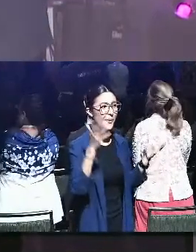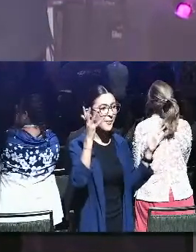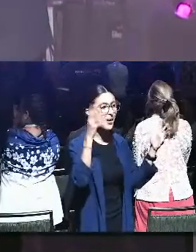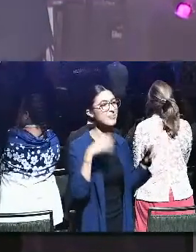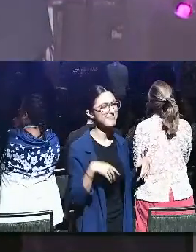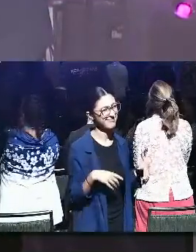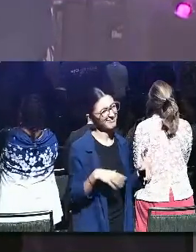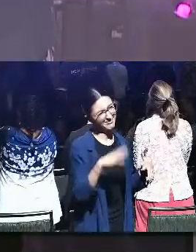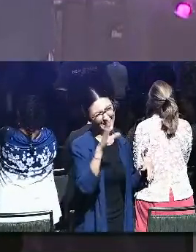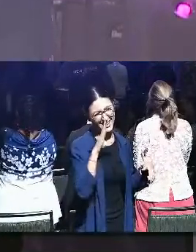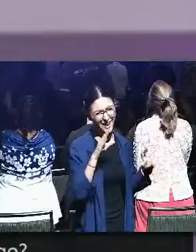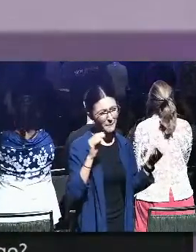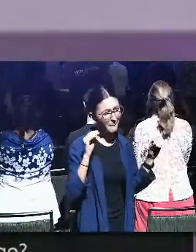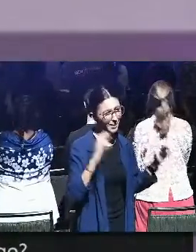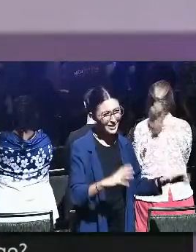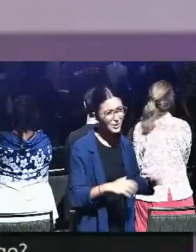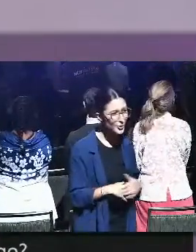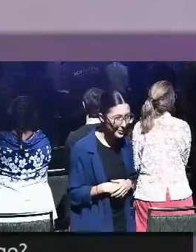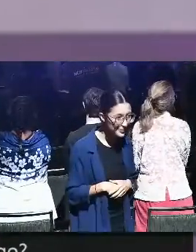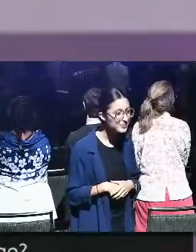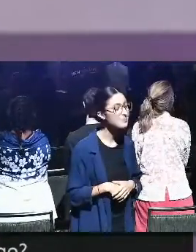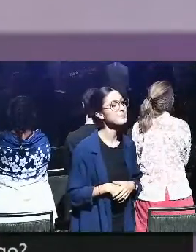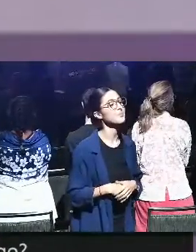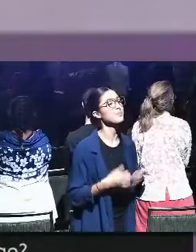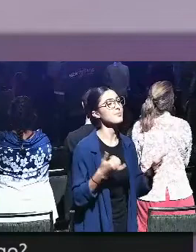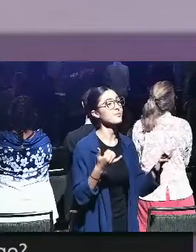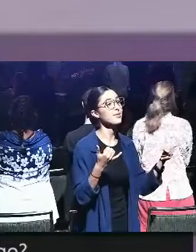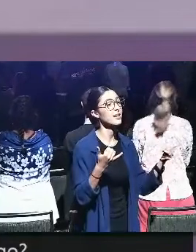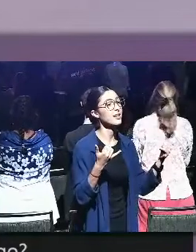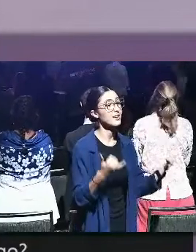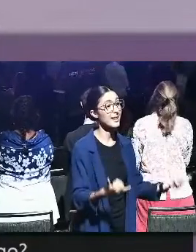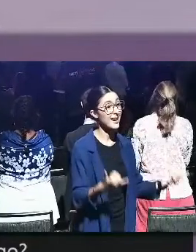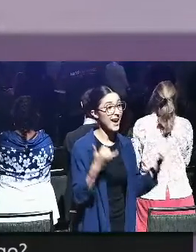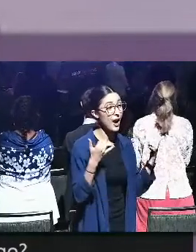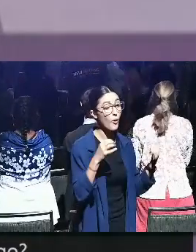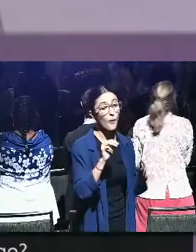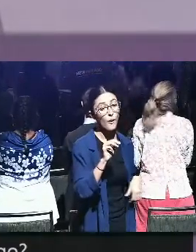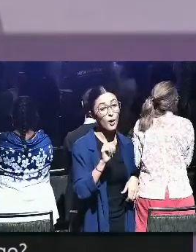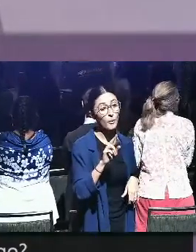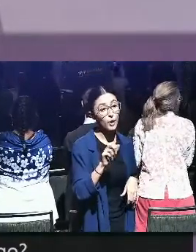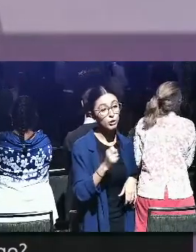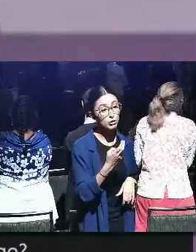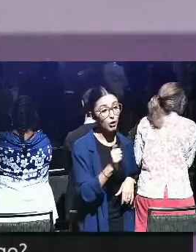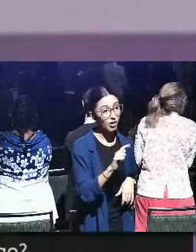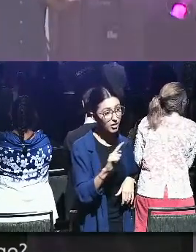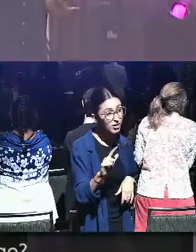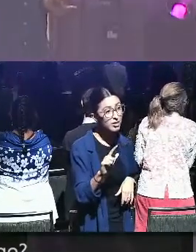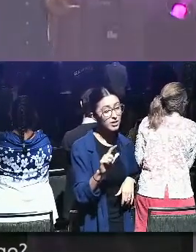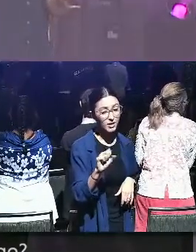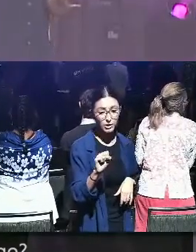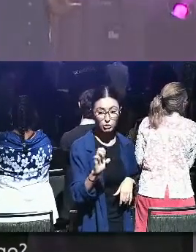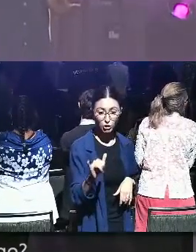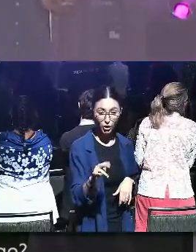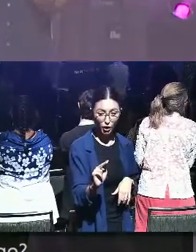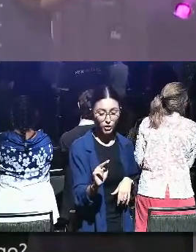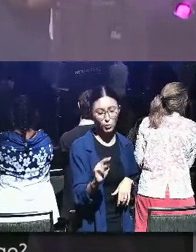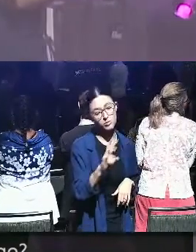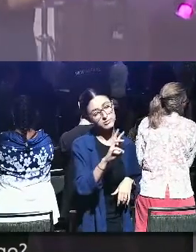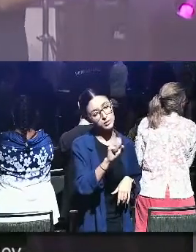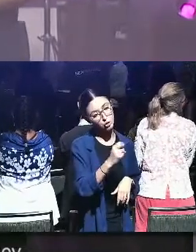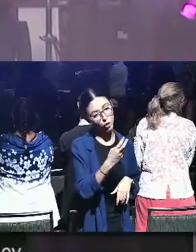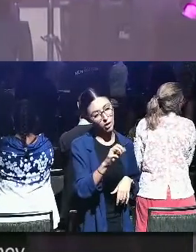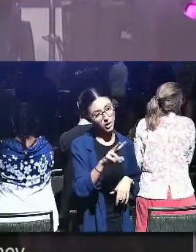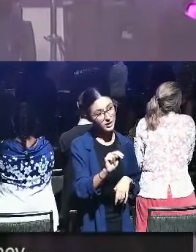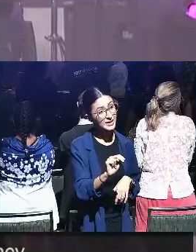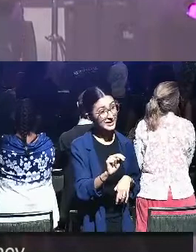God bless you. And now Marshall and Sean, they picked up the torch 7 years